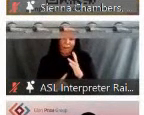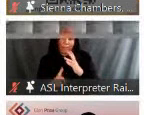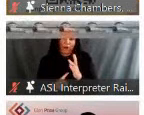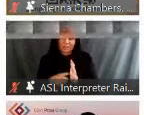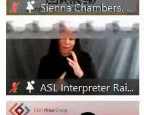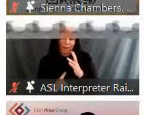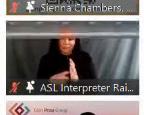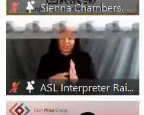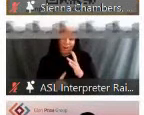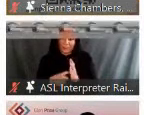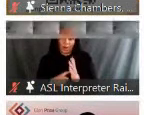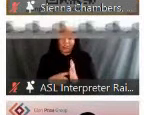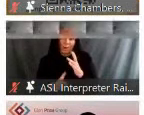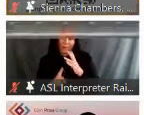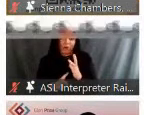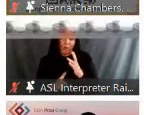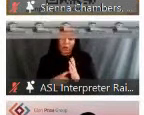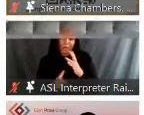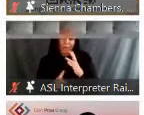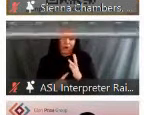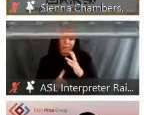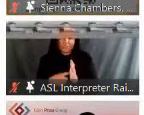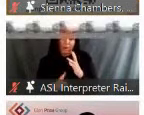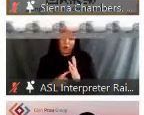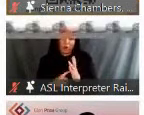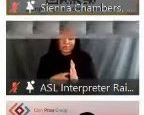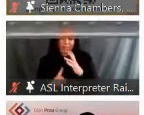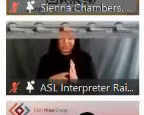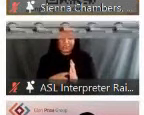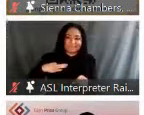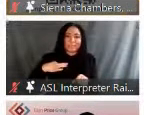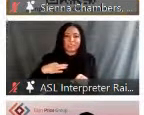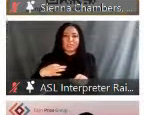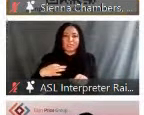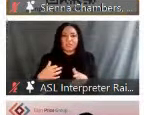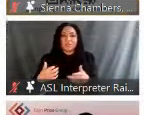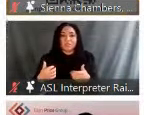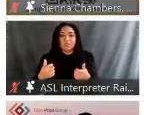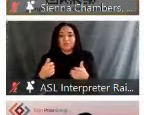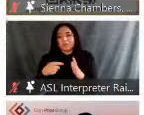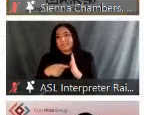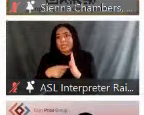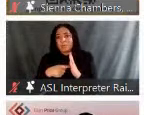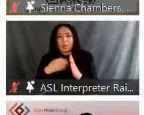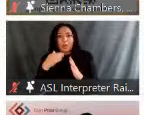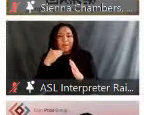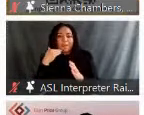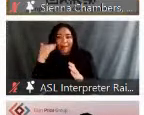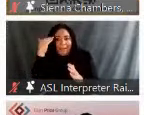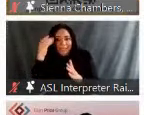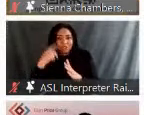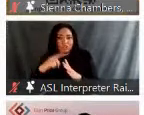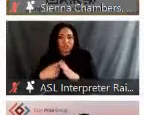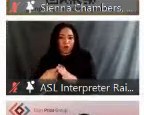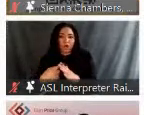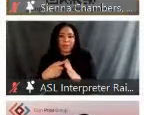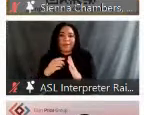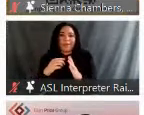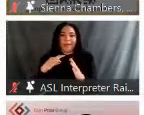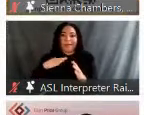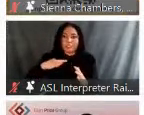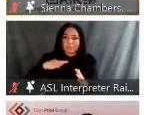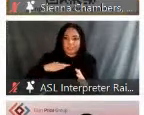funding, so the eligibility trying to jive with, for example, Head Start, early Head Start eligibility